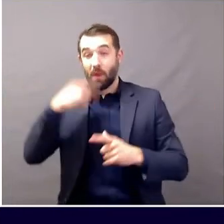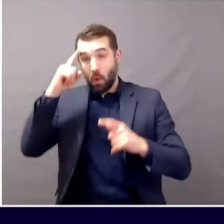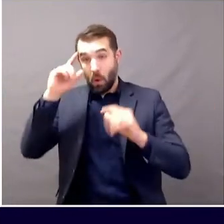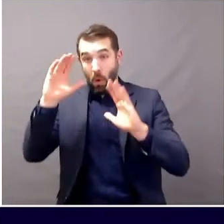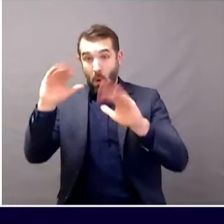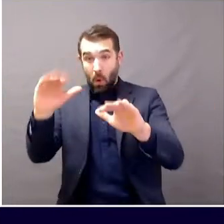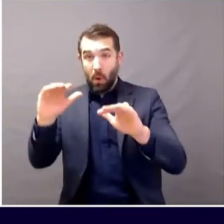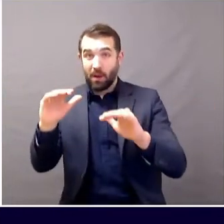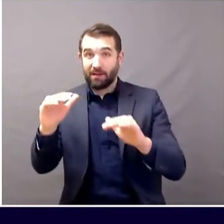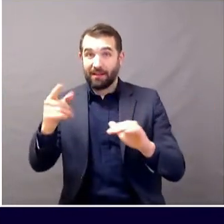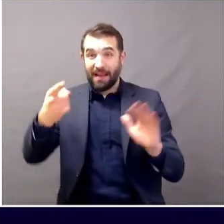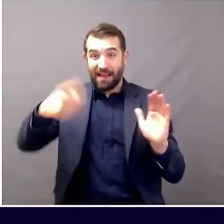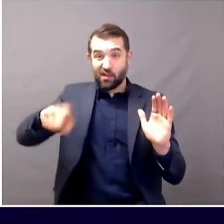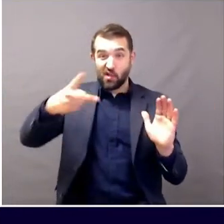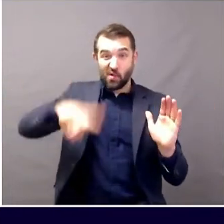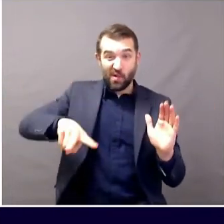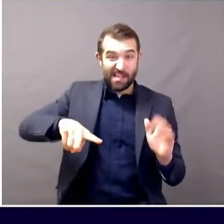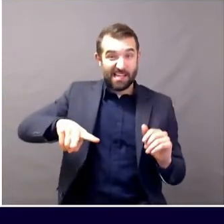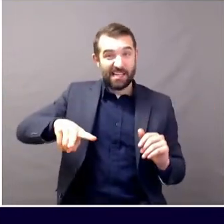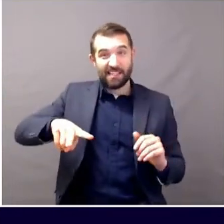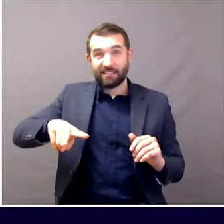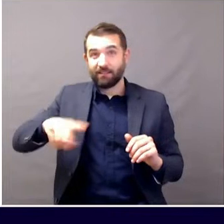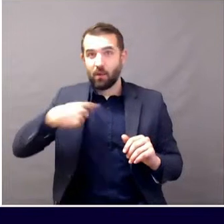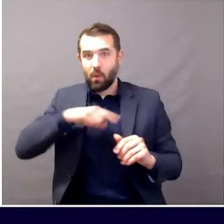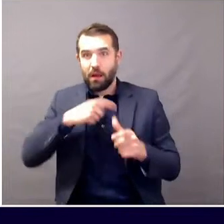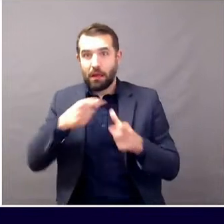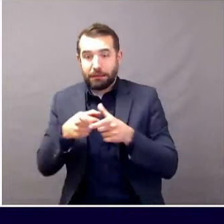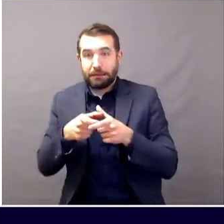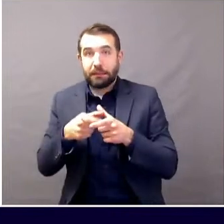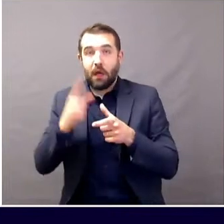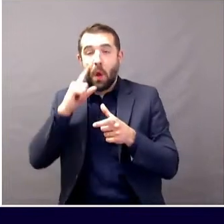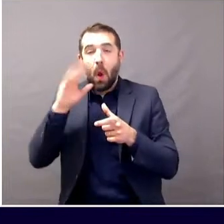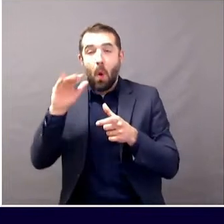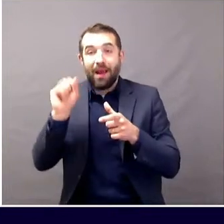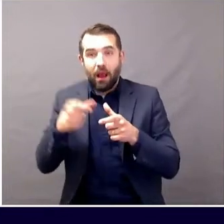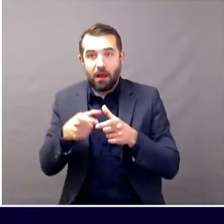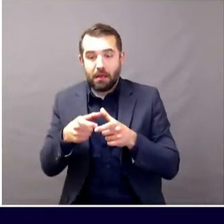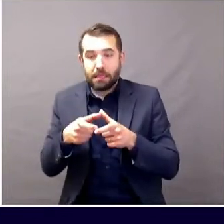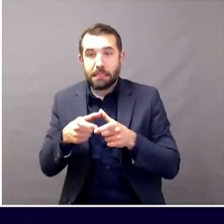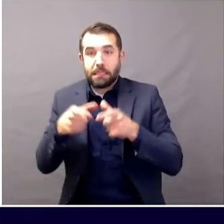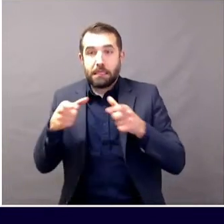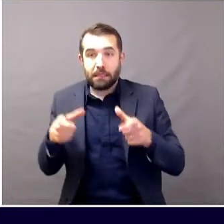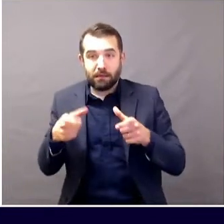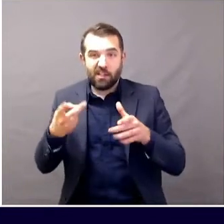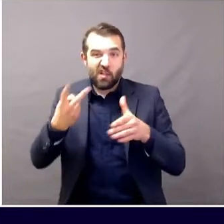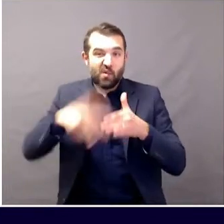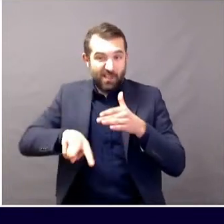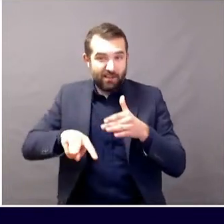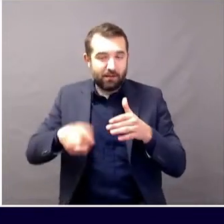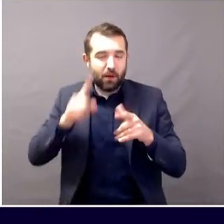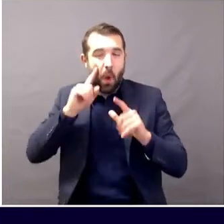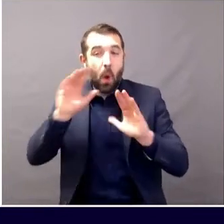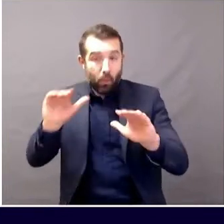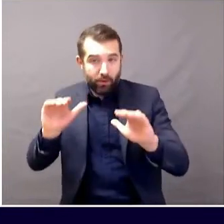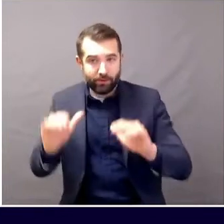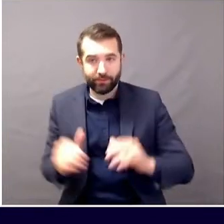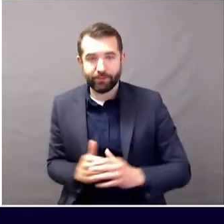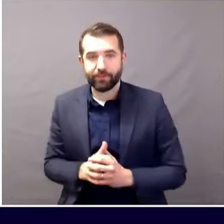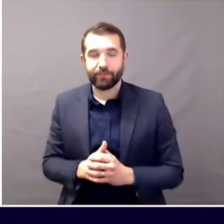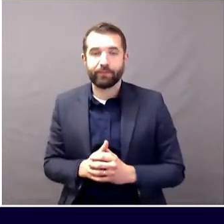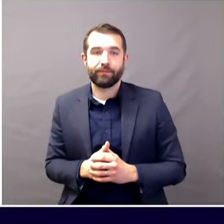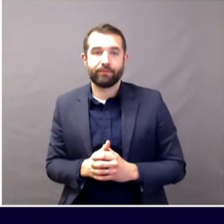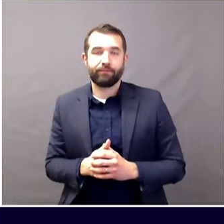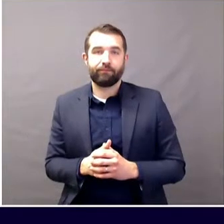start expanding those rings outward and outward and outward. We are doing so, again, wanting to shore